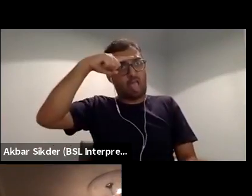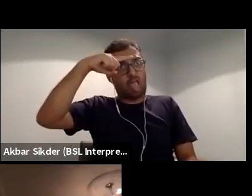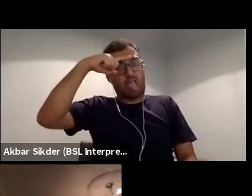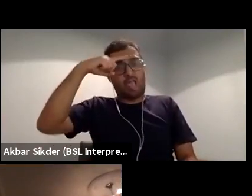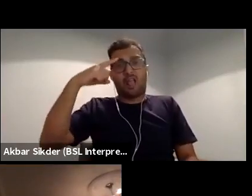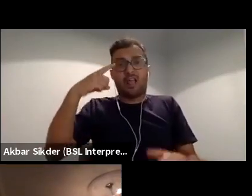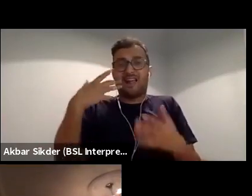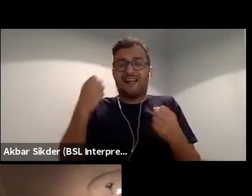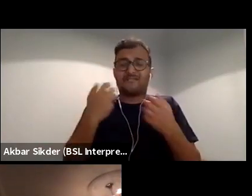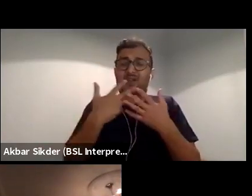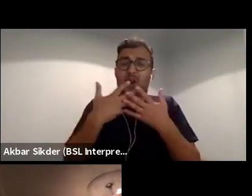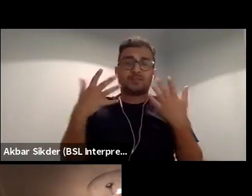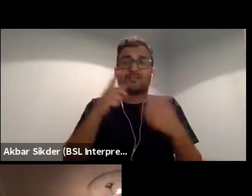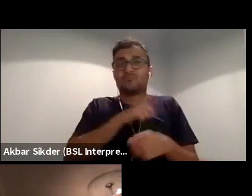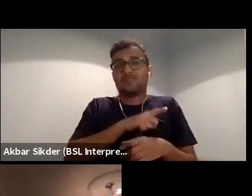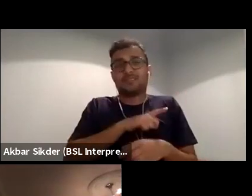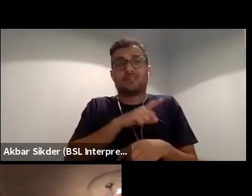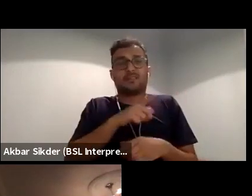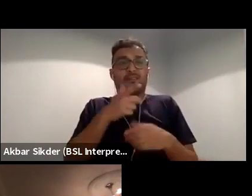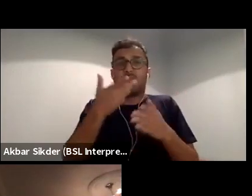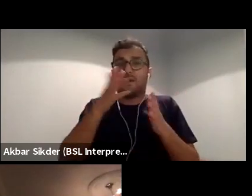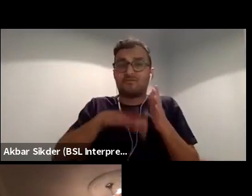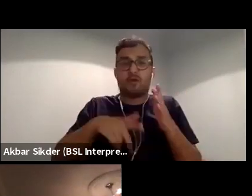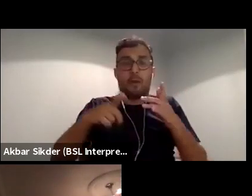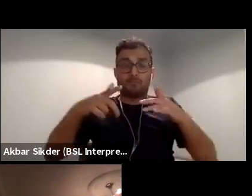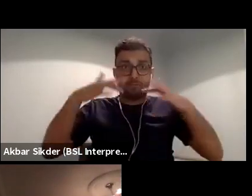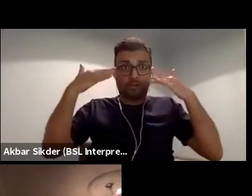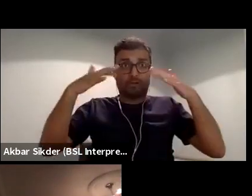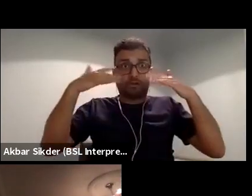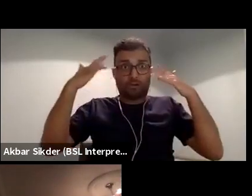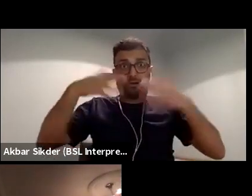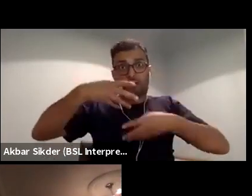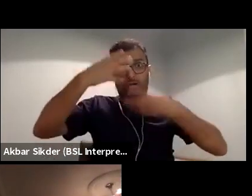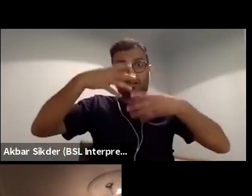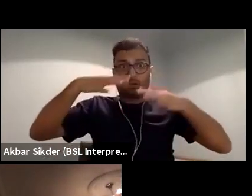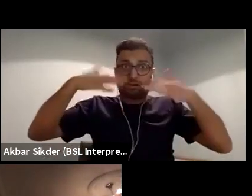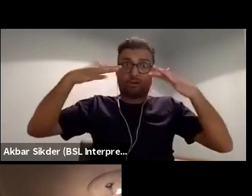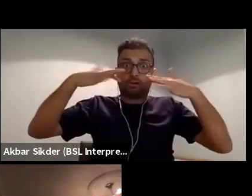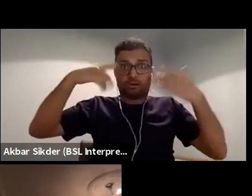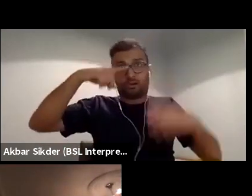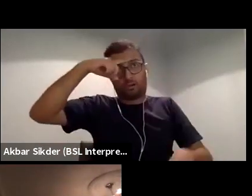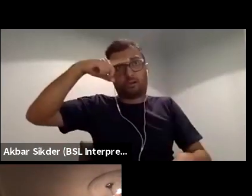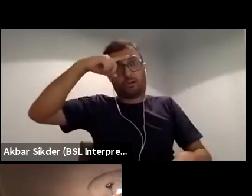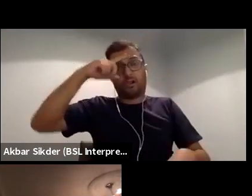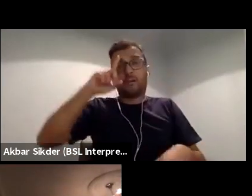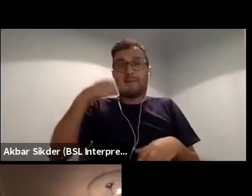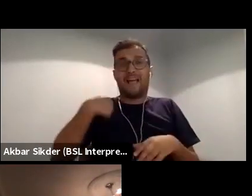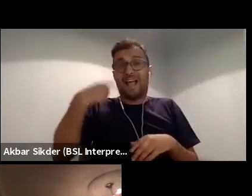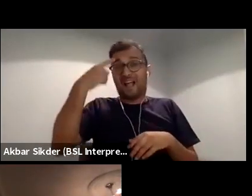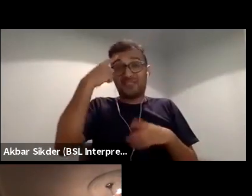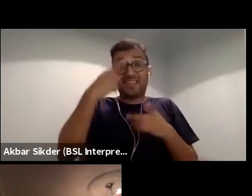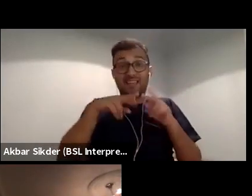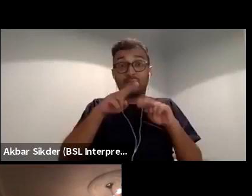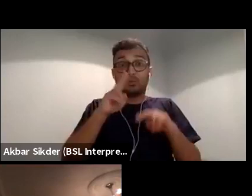important to sort of to call out the journalists, the organizations